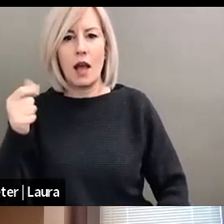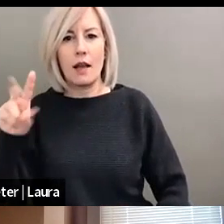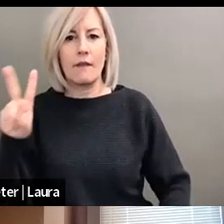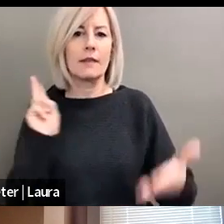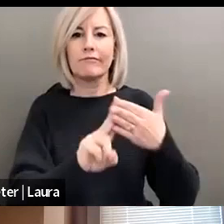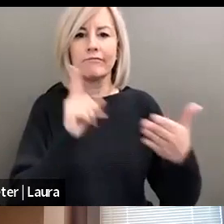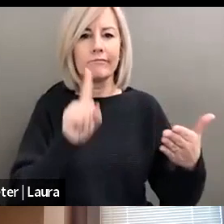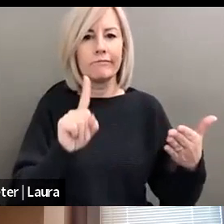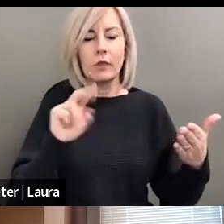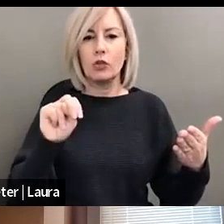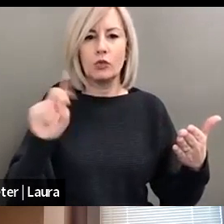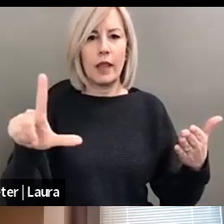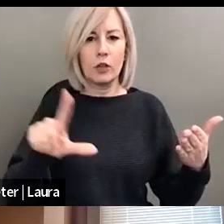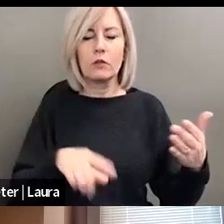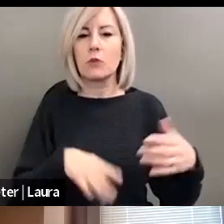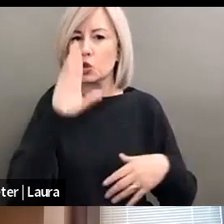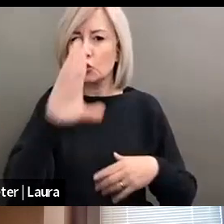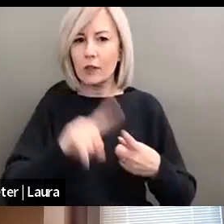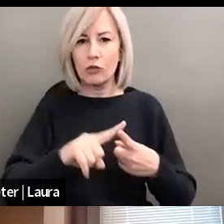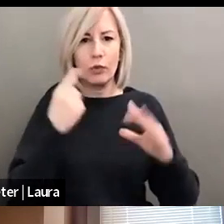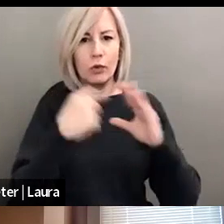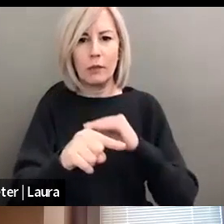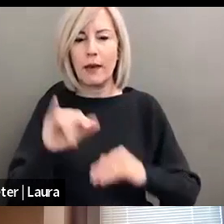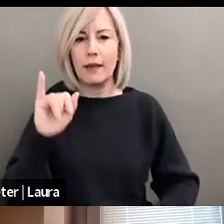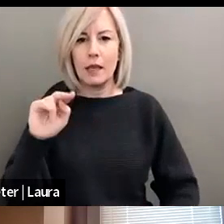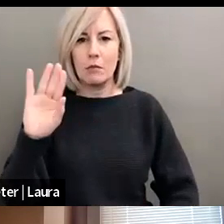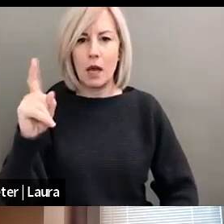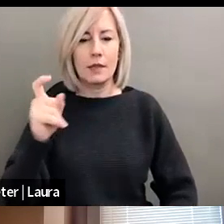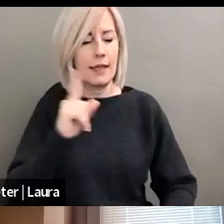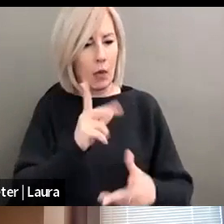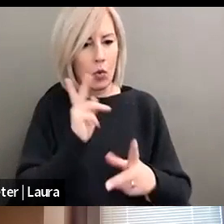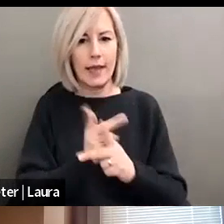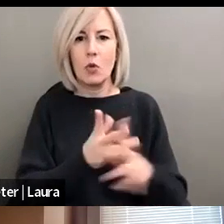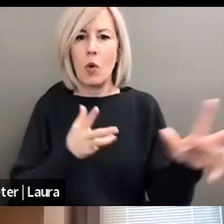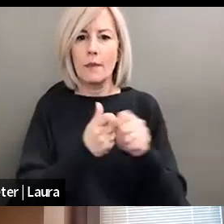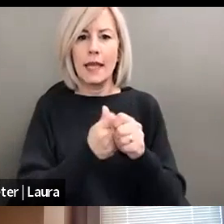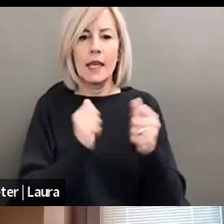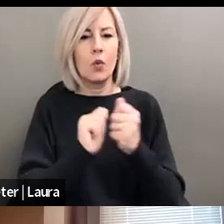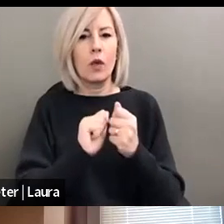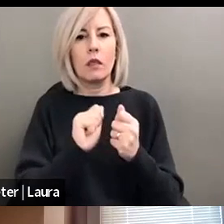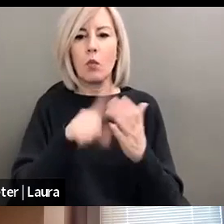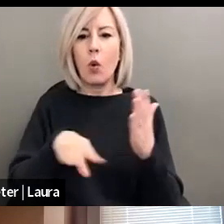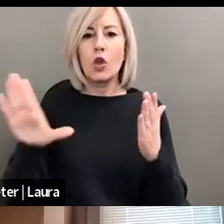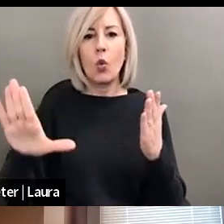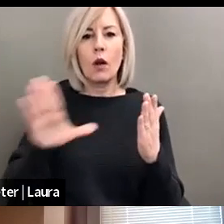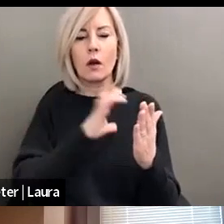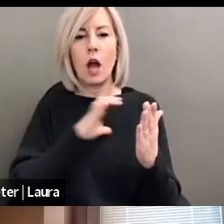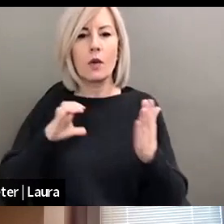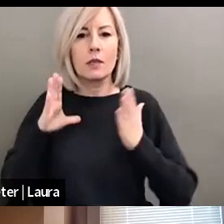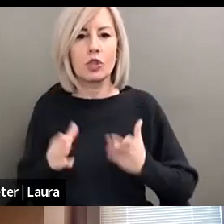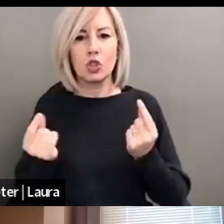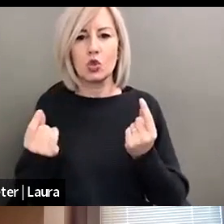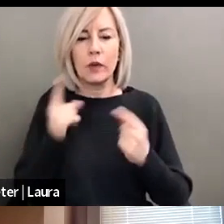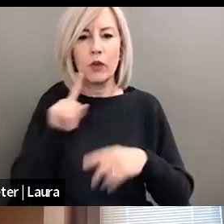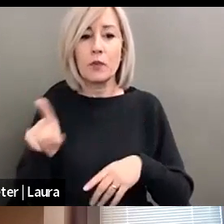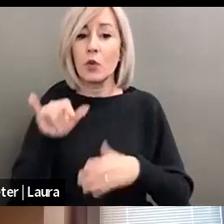It'll go right to your inbox, and it will keep you informed as to what your congressperson is doing for you. So that's